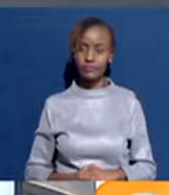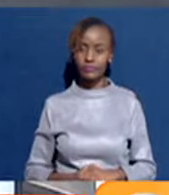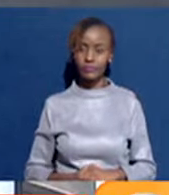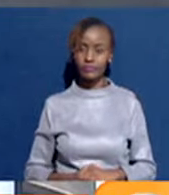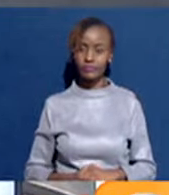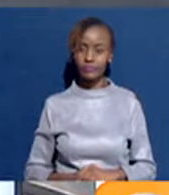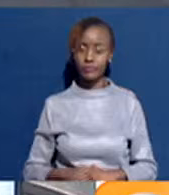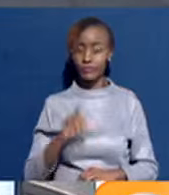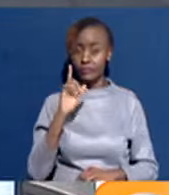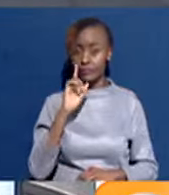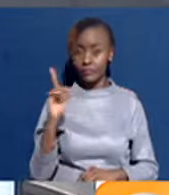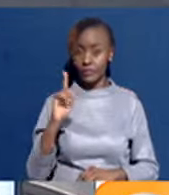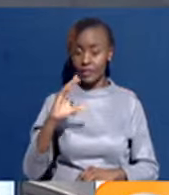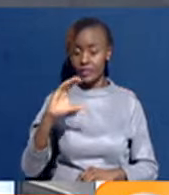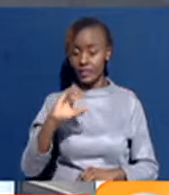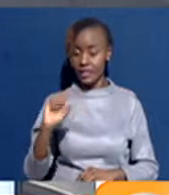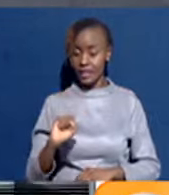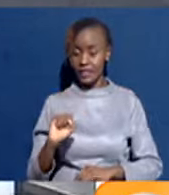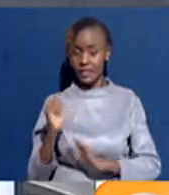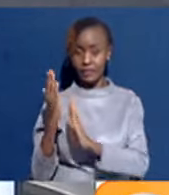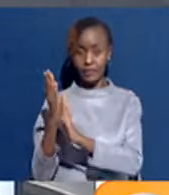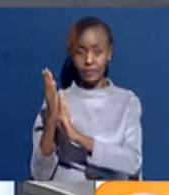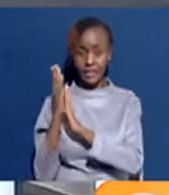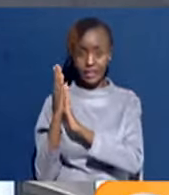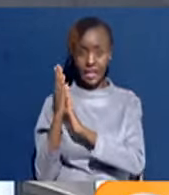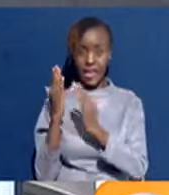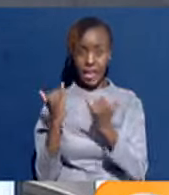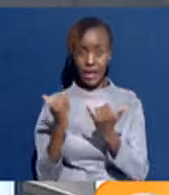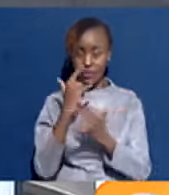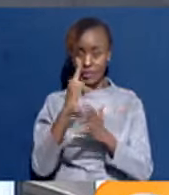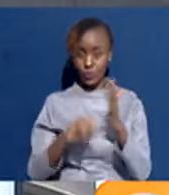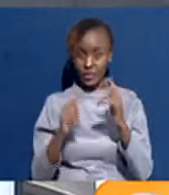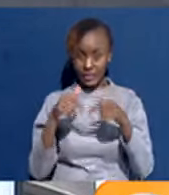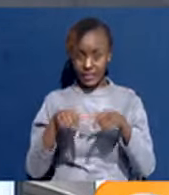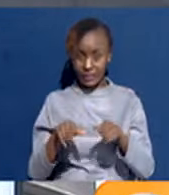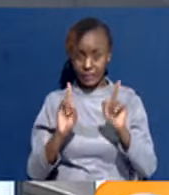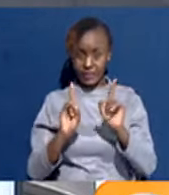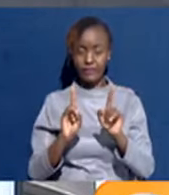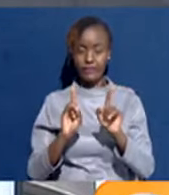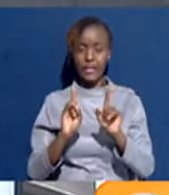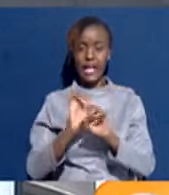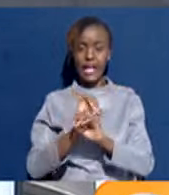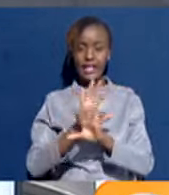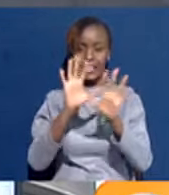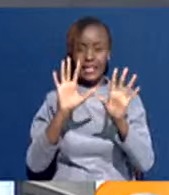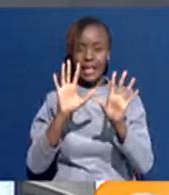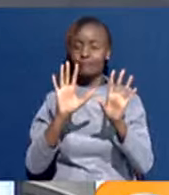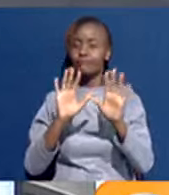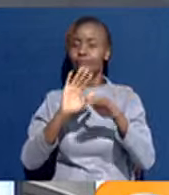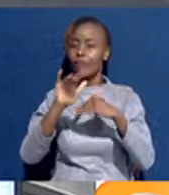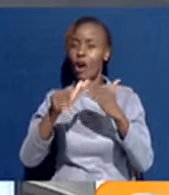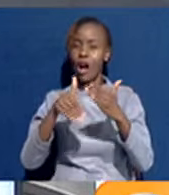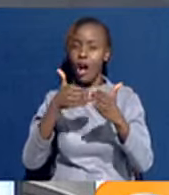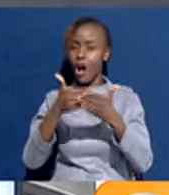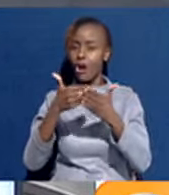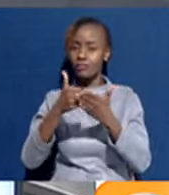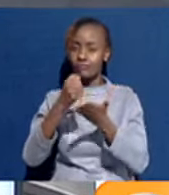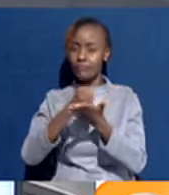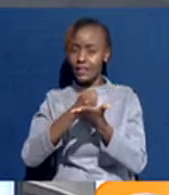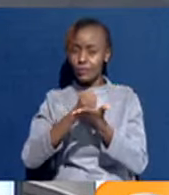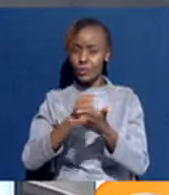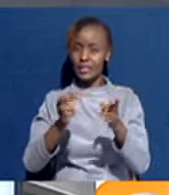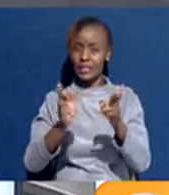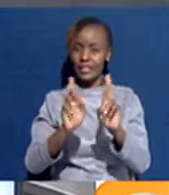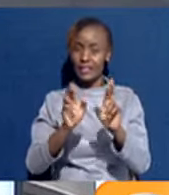Interior Cabinet Secretary Professor Kithure Kindiki now says they have cleared the passports backlog at Nyayo House and urged those who